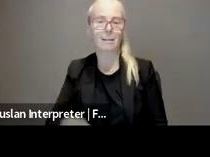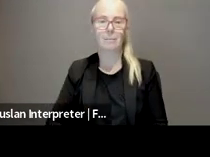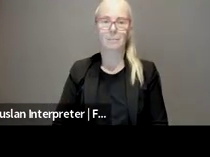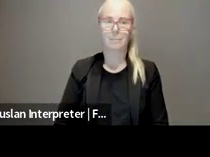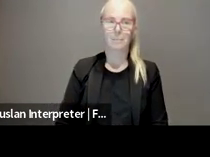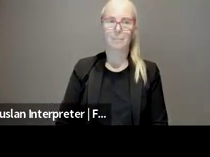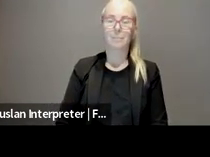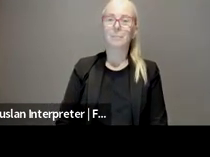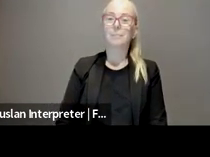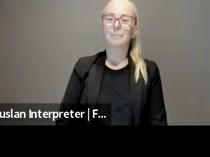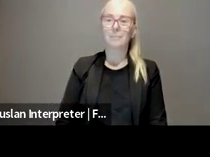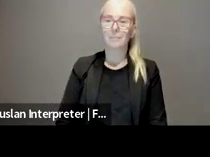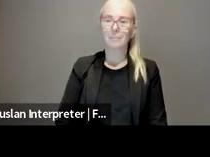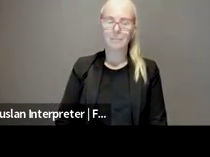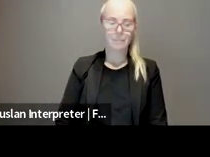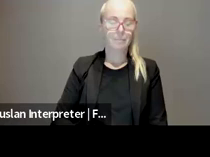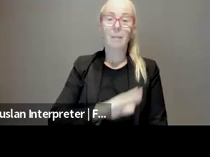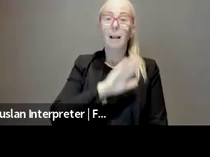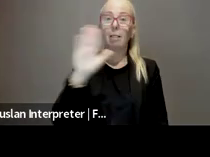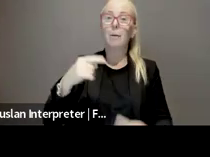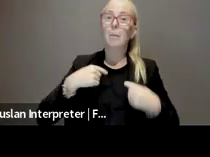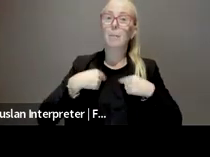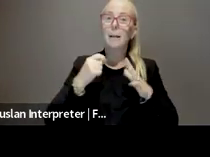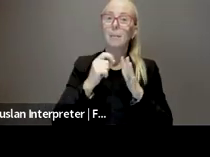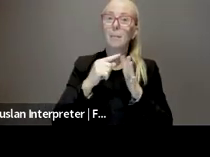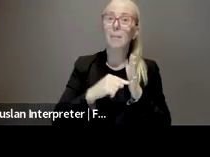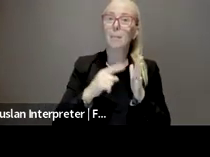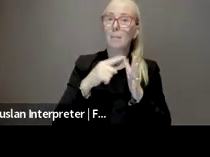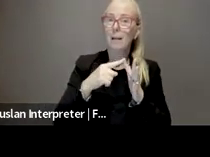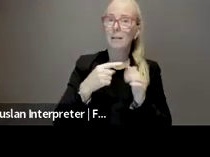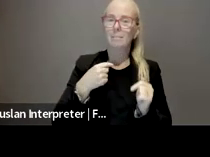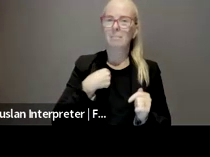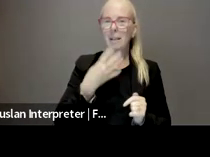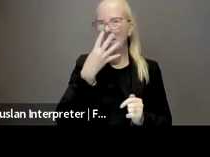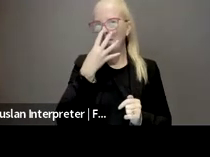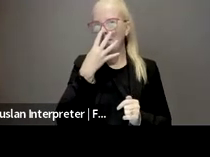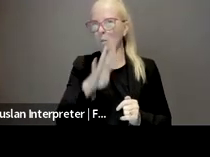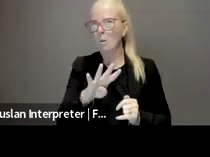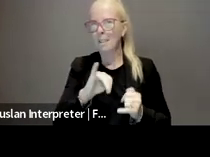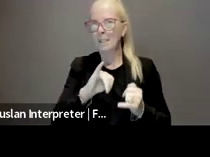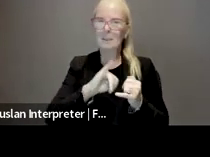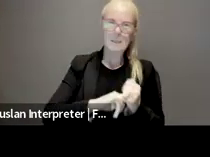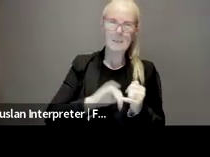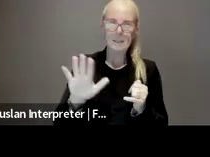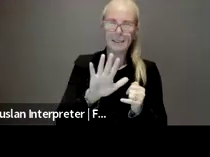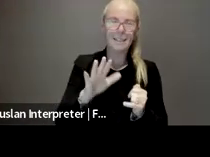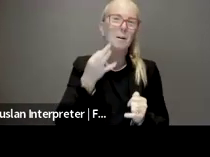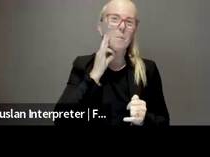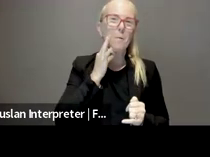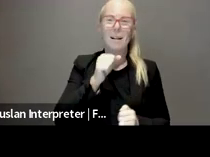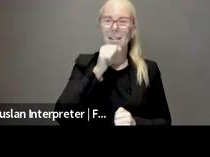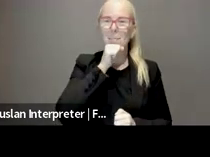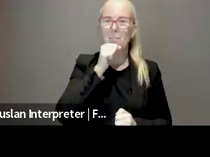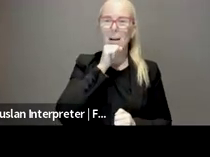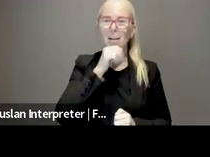Hi everyone, I'm Pete Horsley. I am a 40-something white male wearing